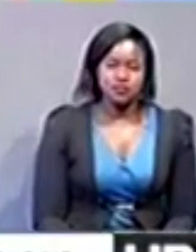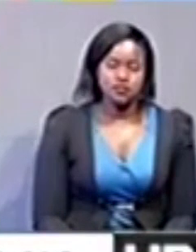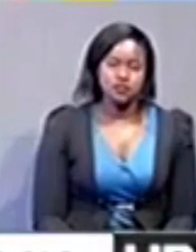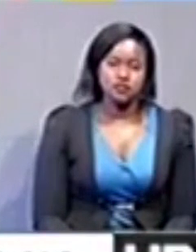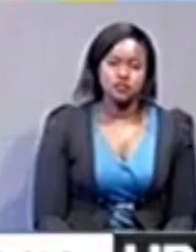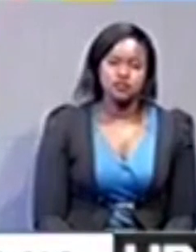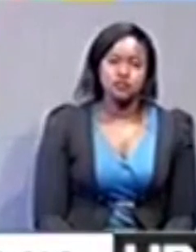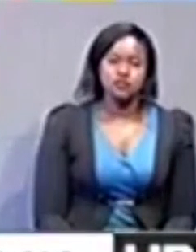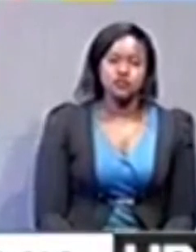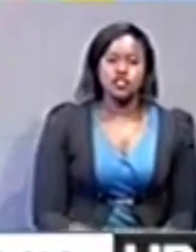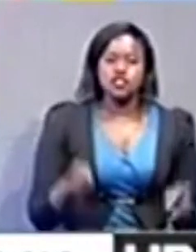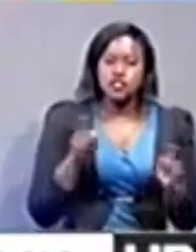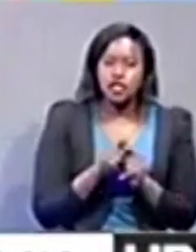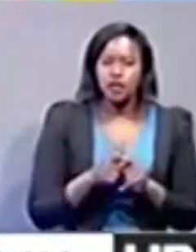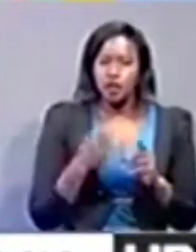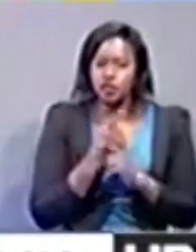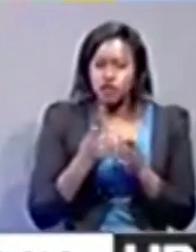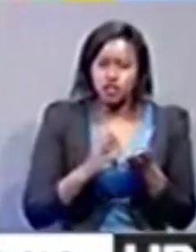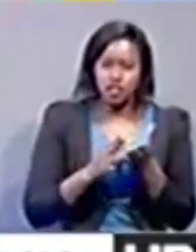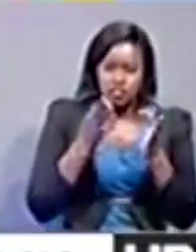Our defense weapons,